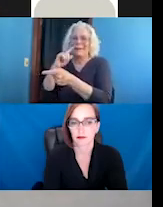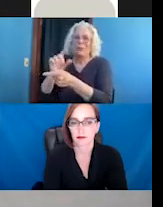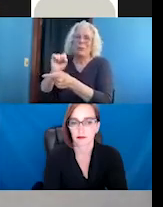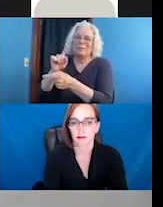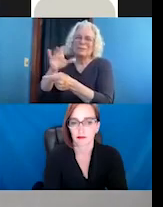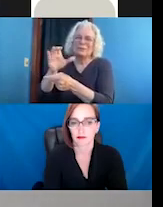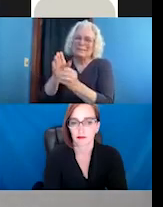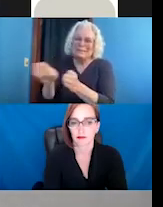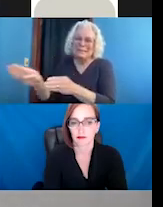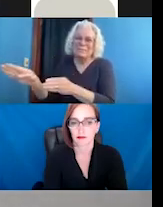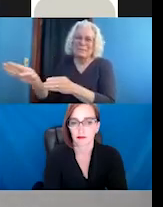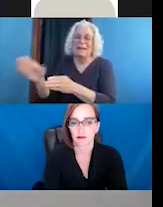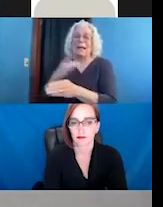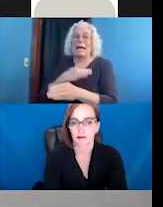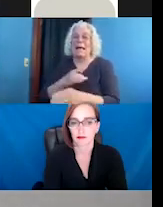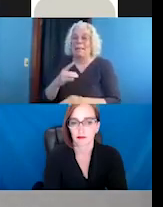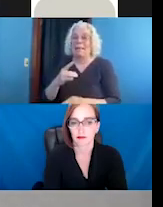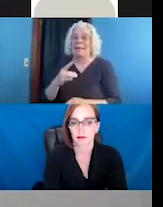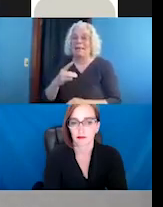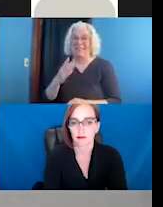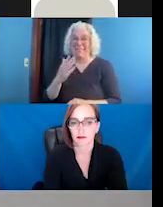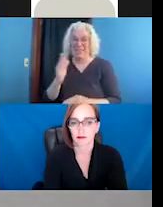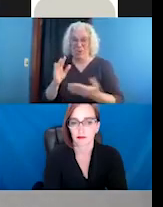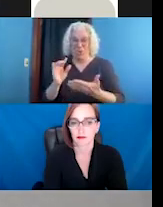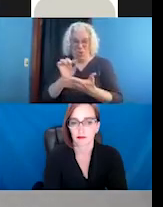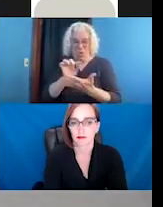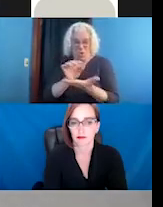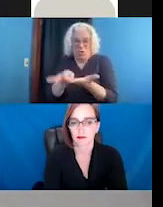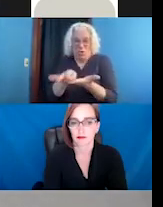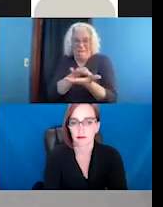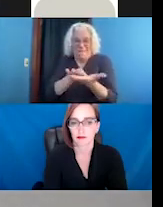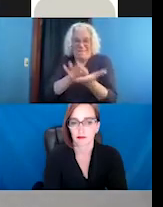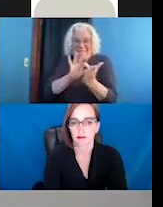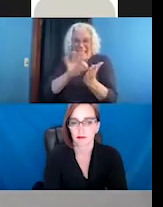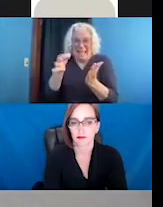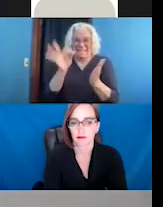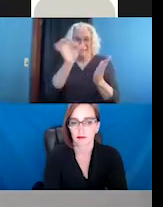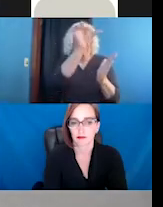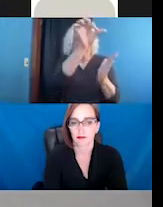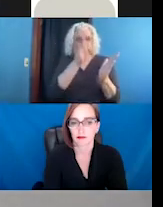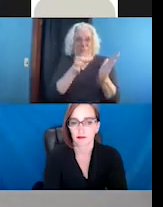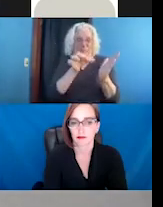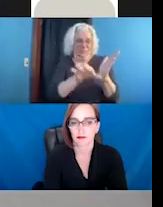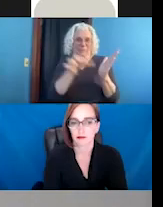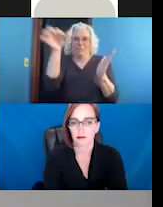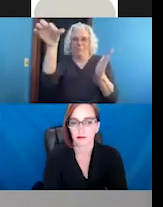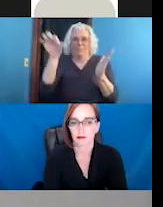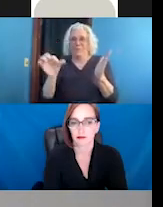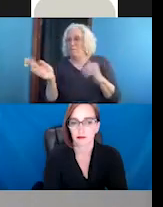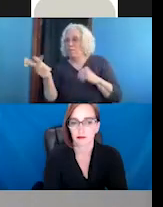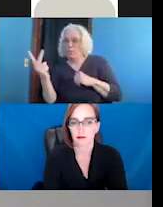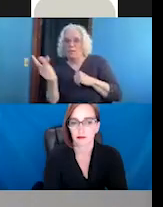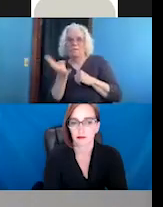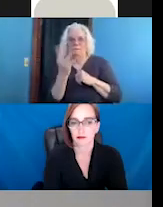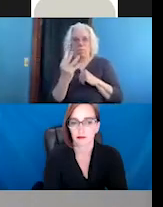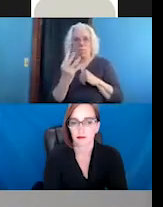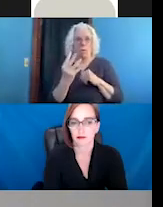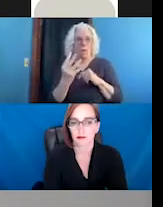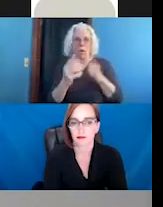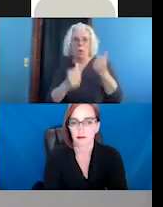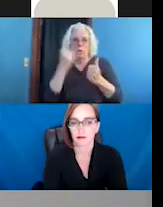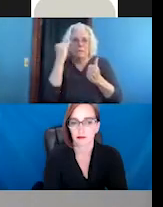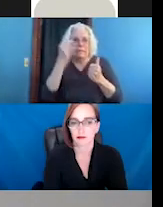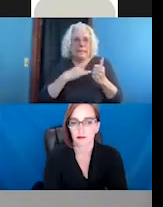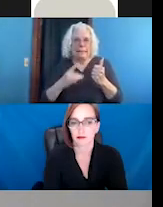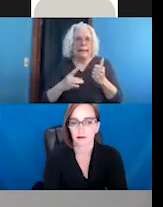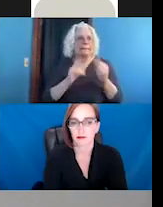the dot exercise, right? Where you're given 3 or 4 dots, and some people go put all 4 of their dots on one idea. Some people put